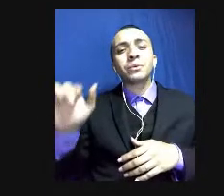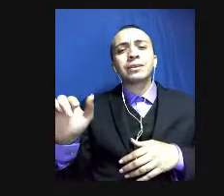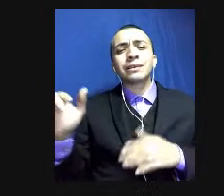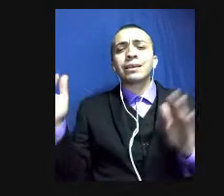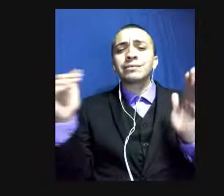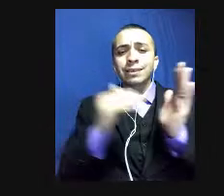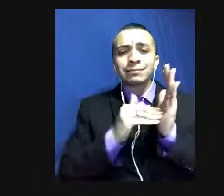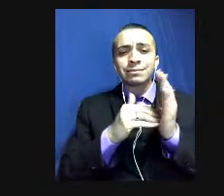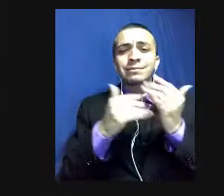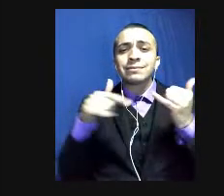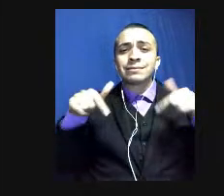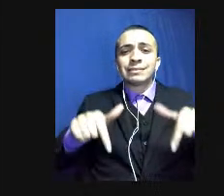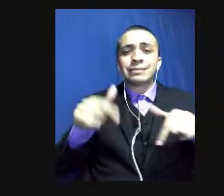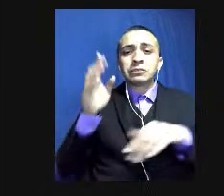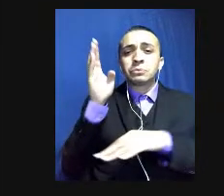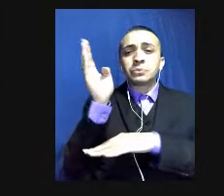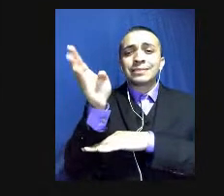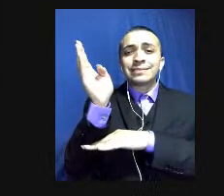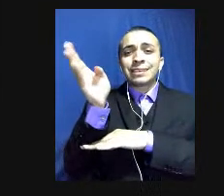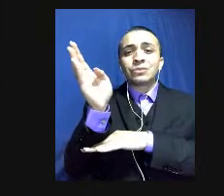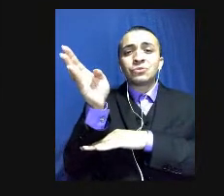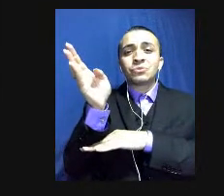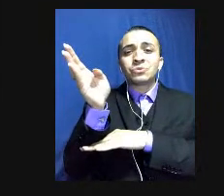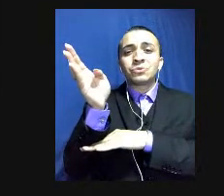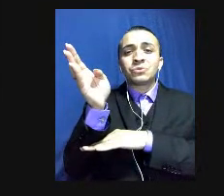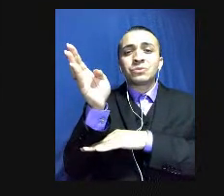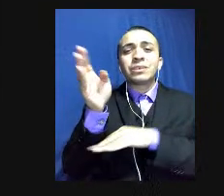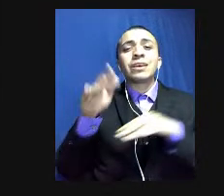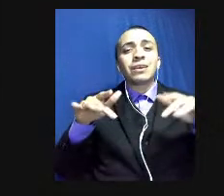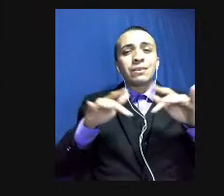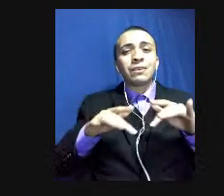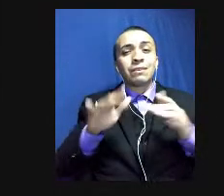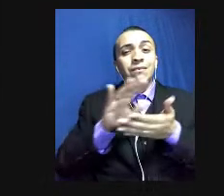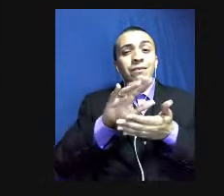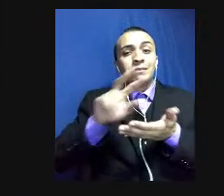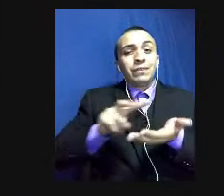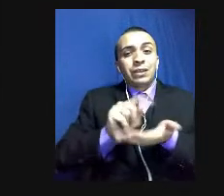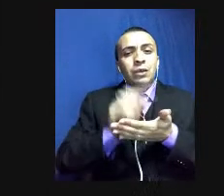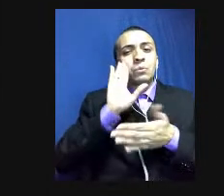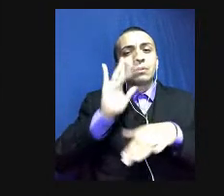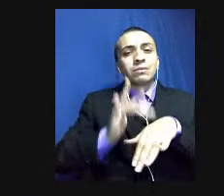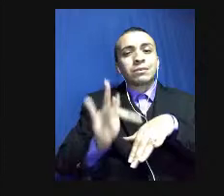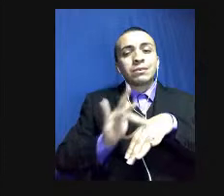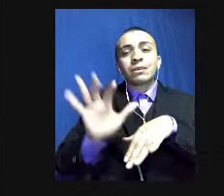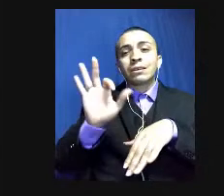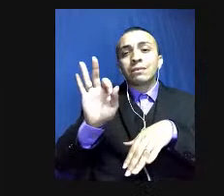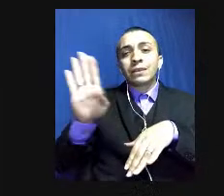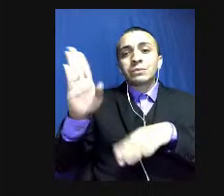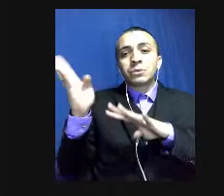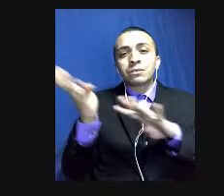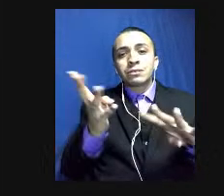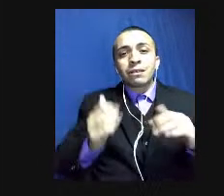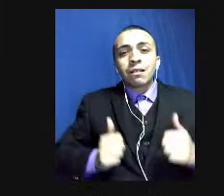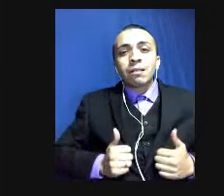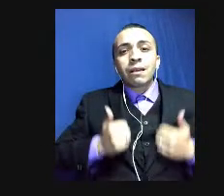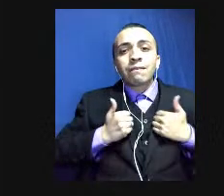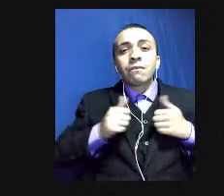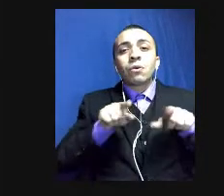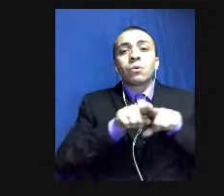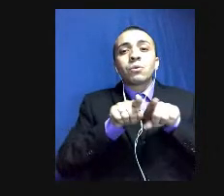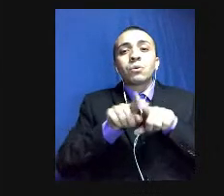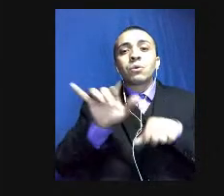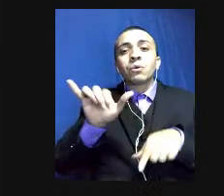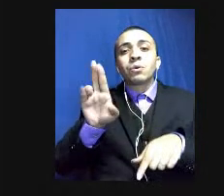this presentation video will be available on Facebook Live and also on our